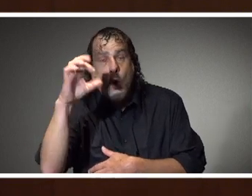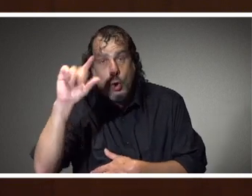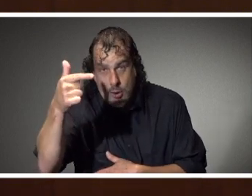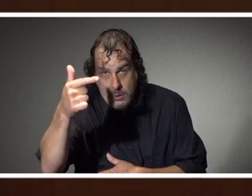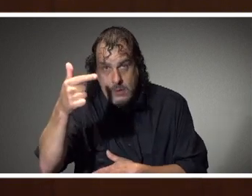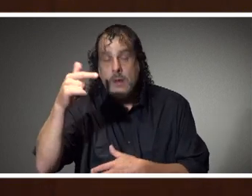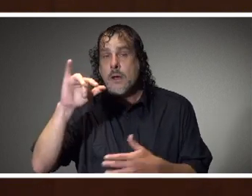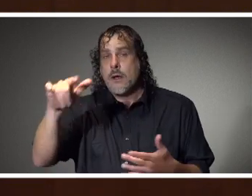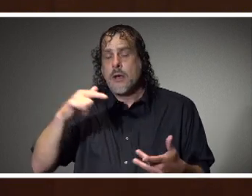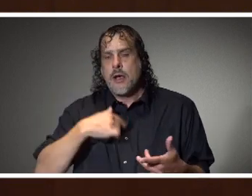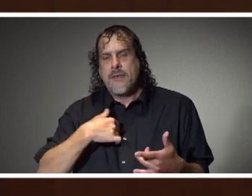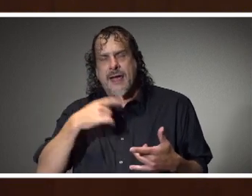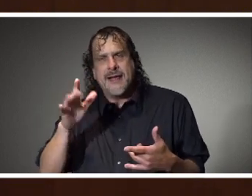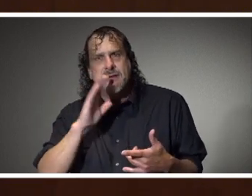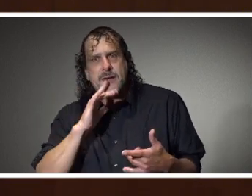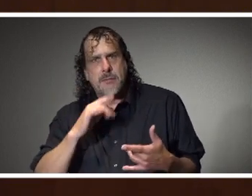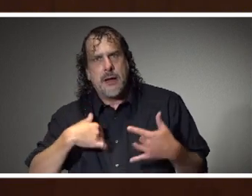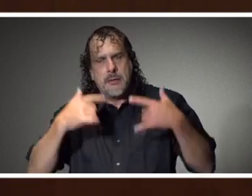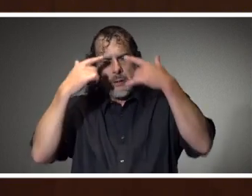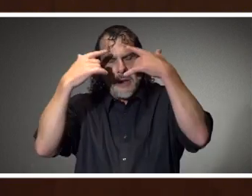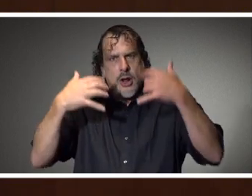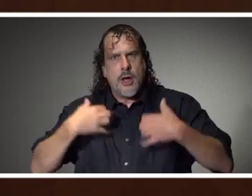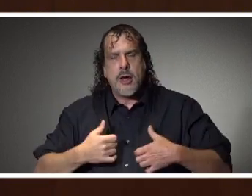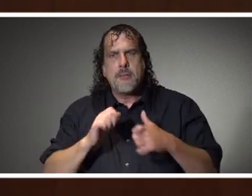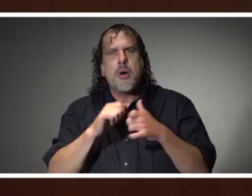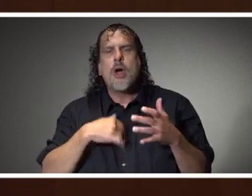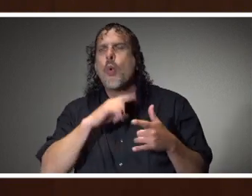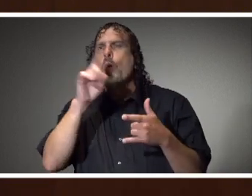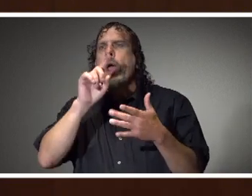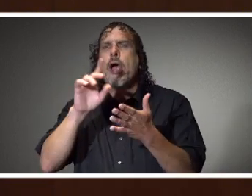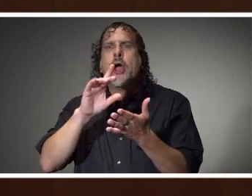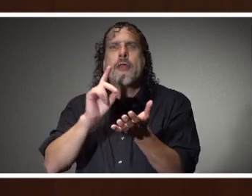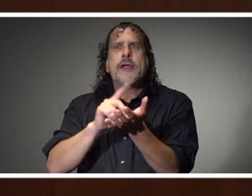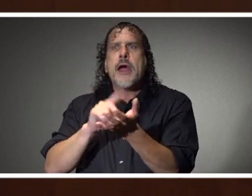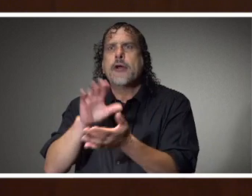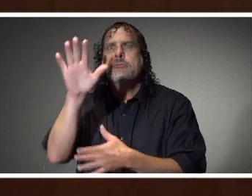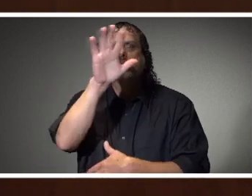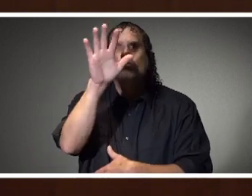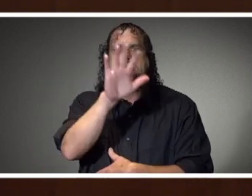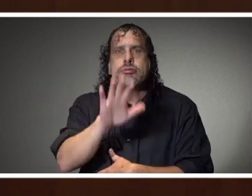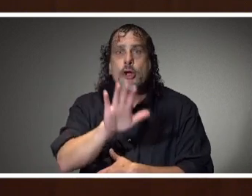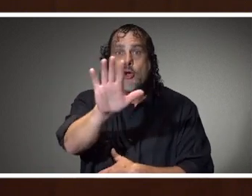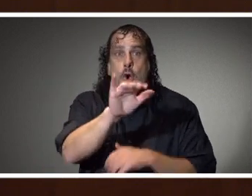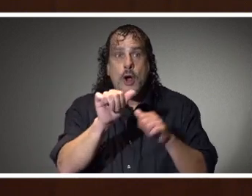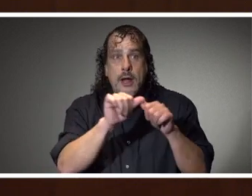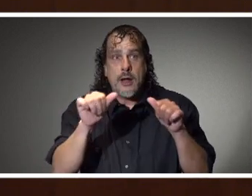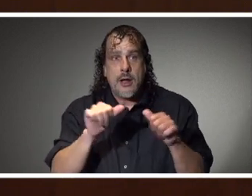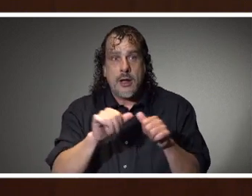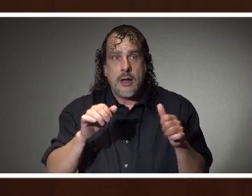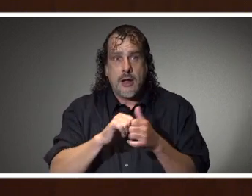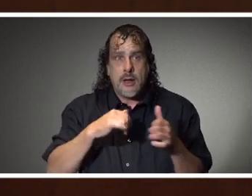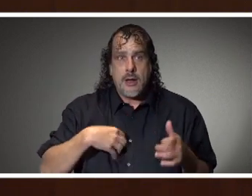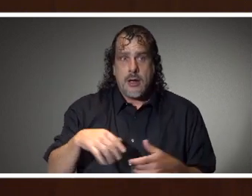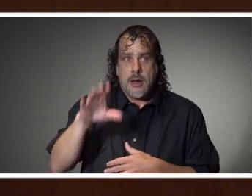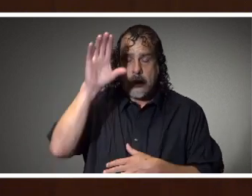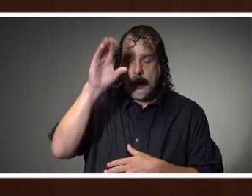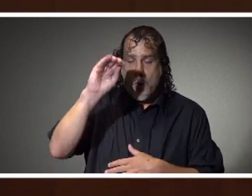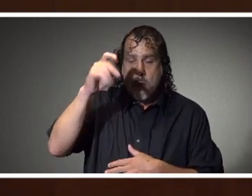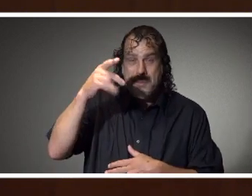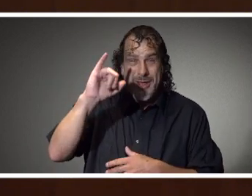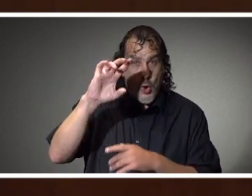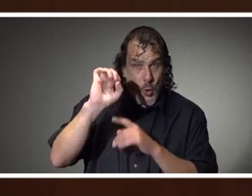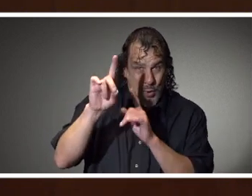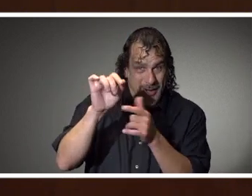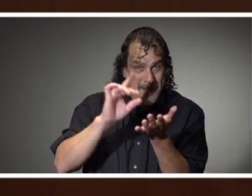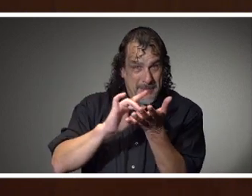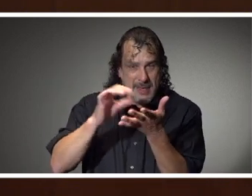crisis, but it has a treatment locator to find providers in your area that provides substance use treatment.